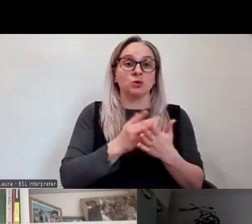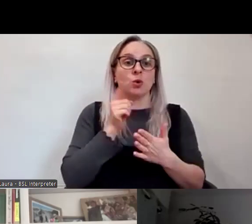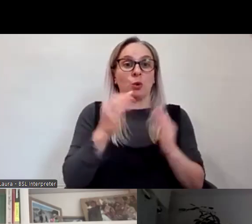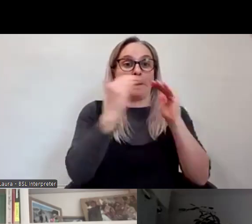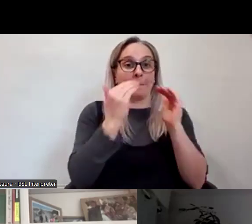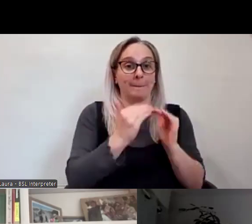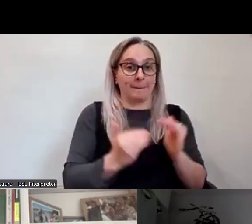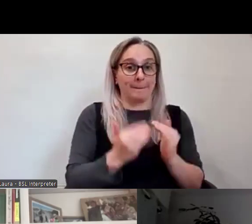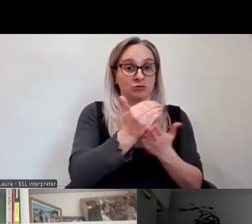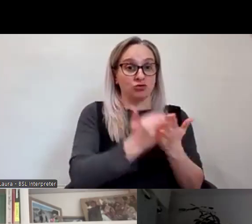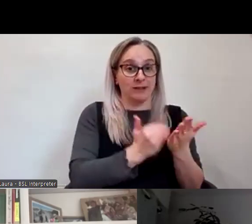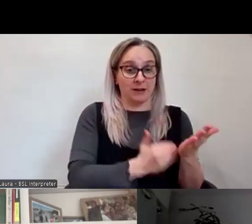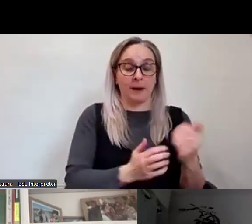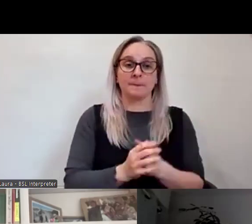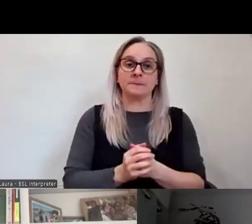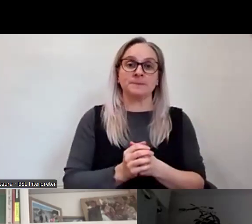criteria really, really strongly.